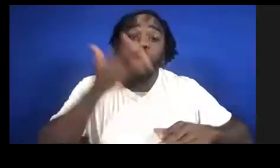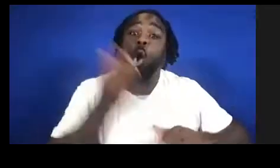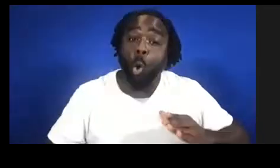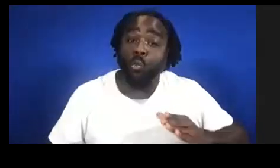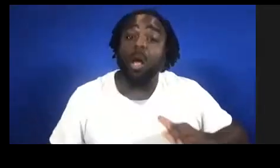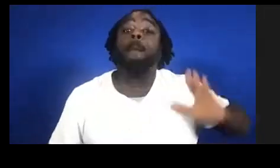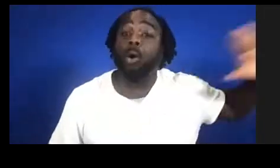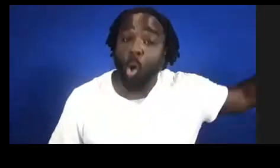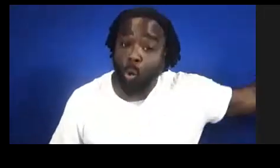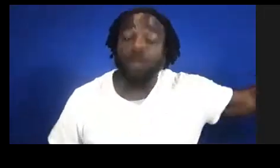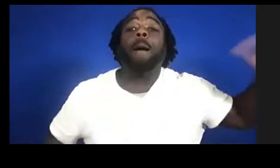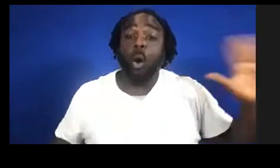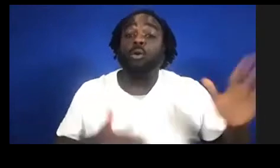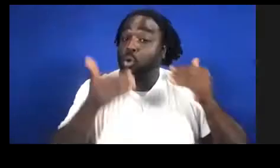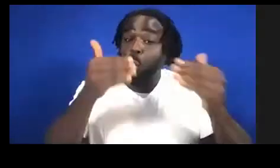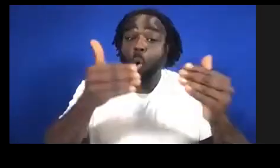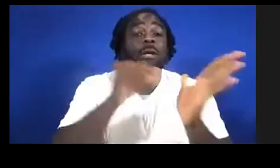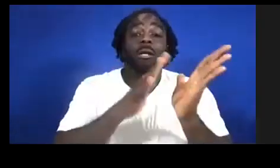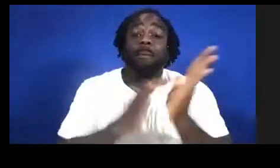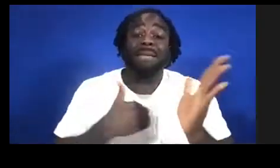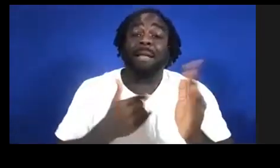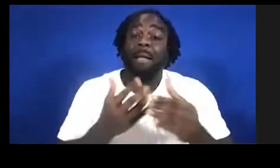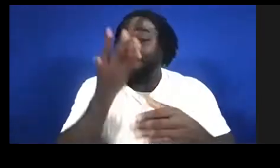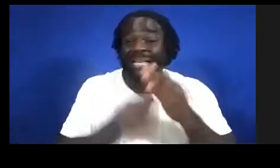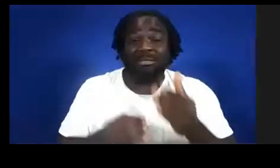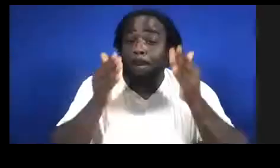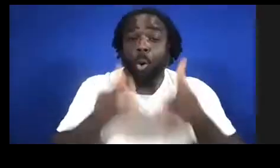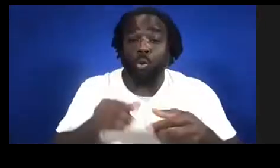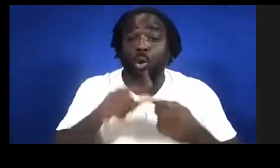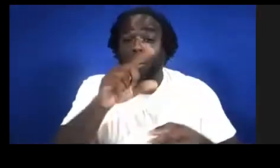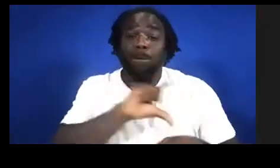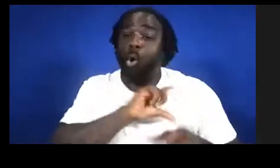So with these snakes, I'm like,